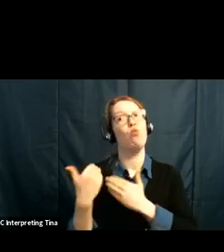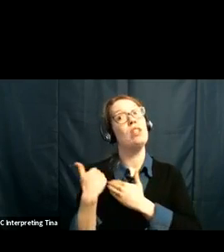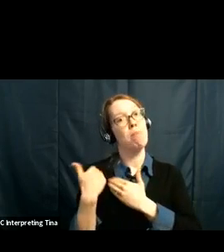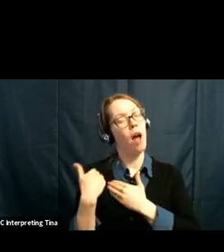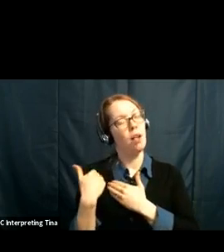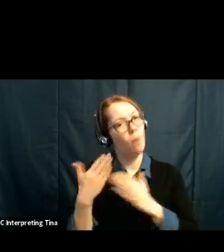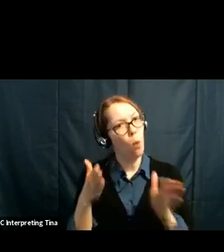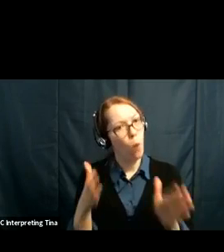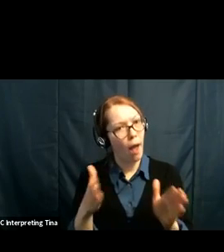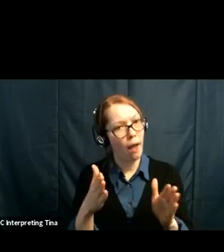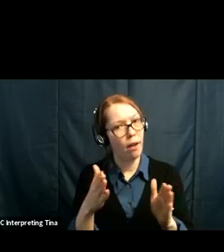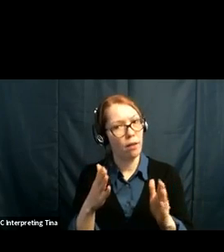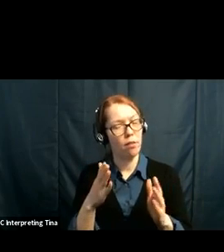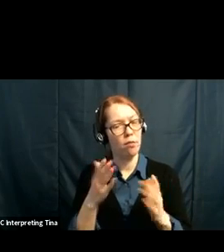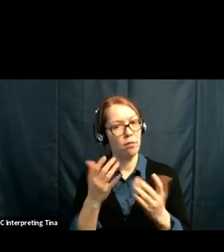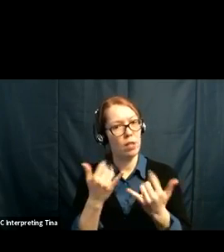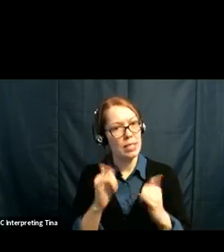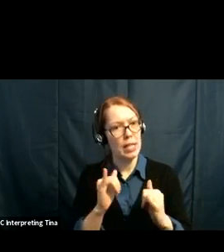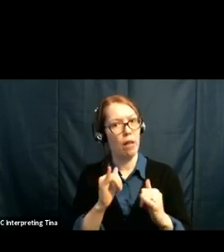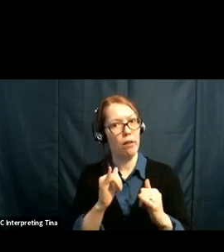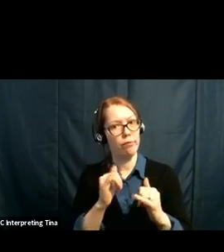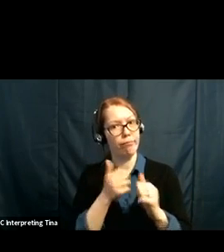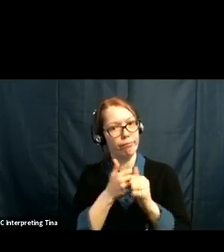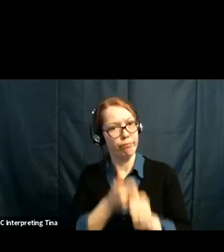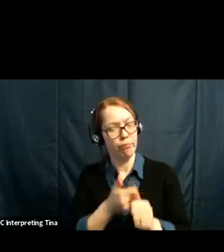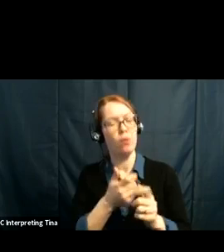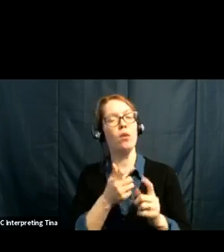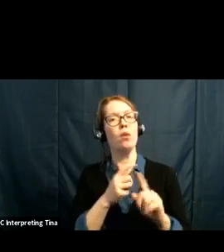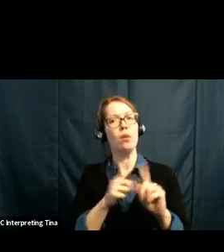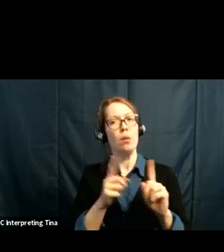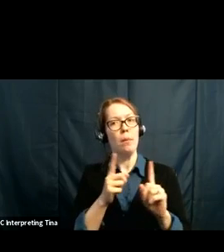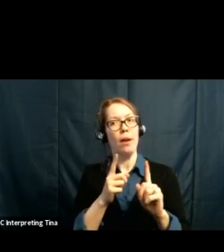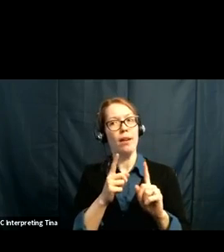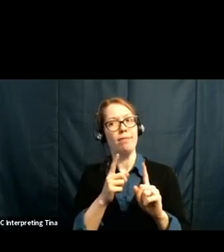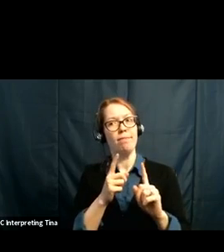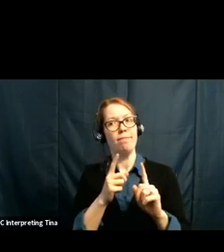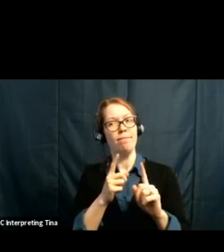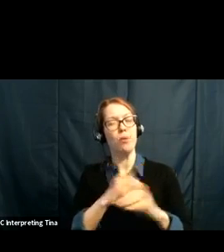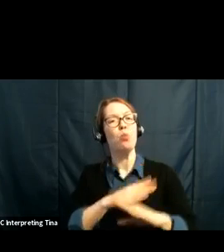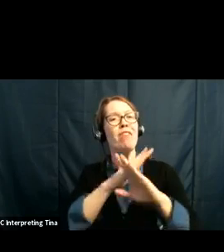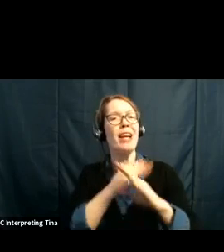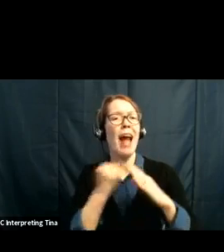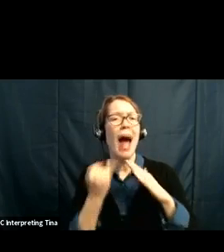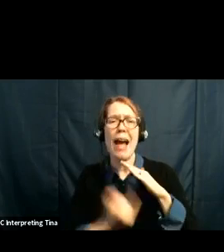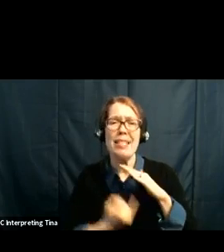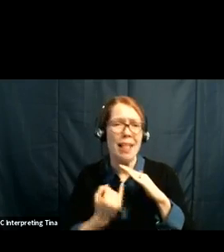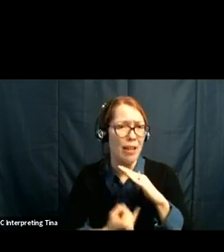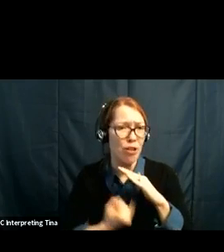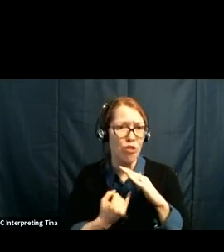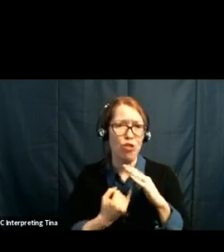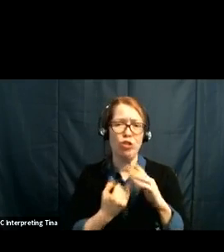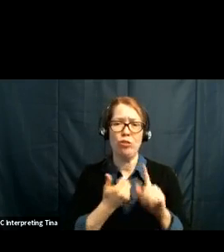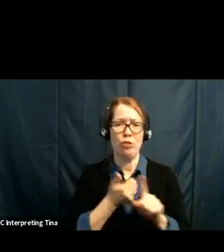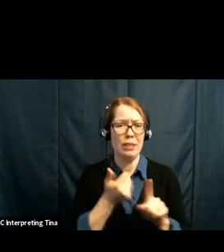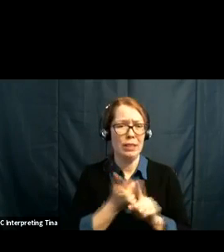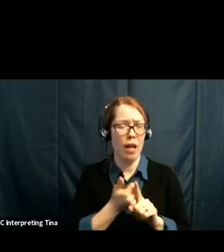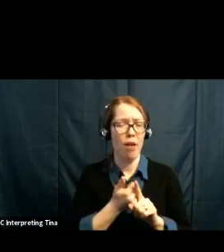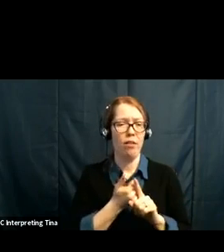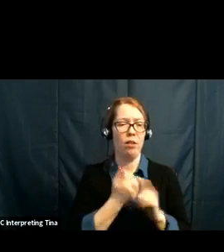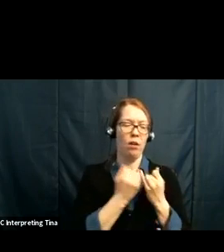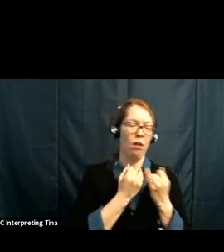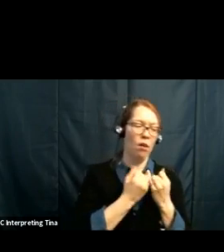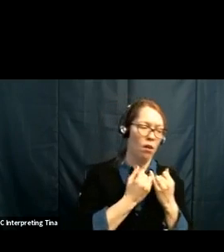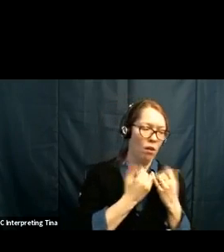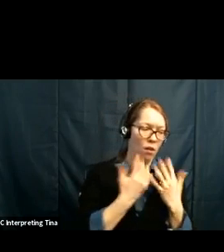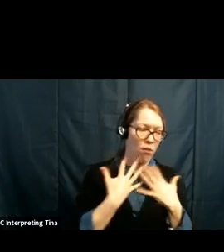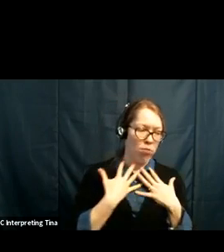to help them and help all of us, not only to isolate the virus, prevent and